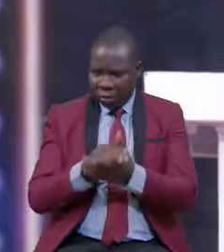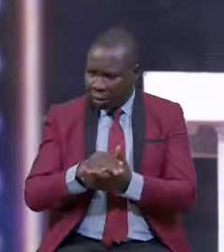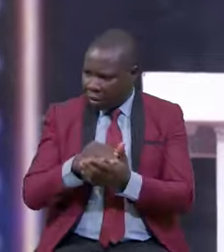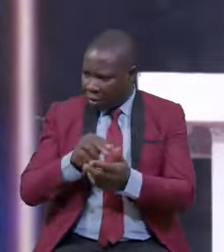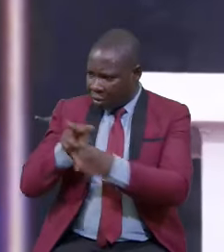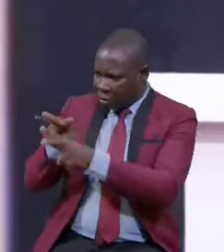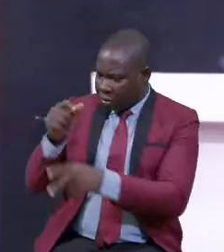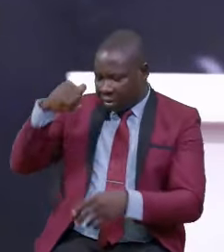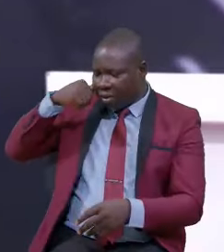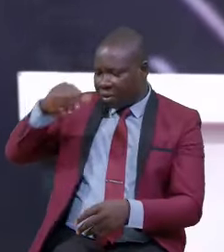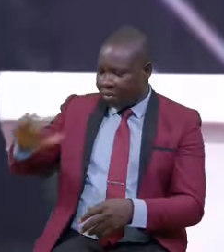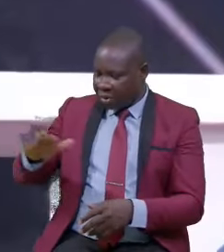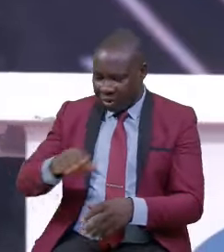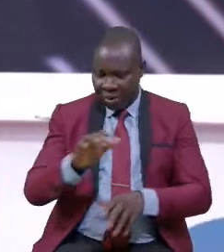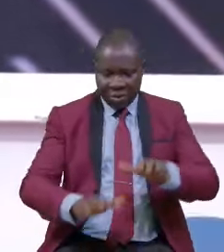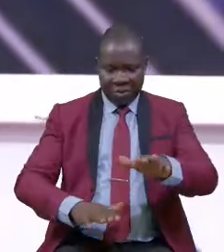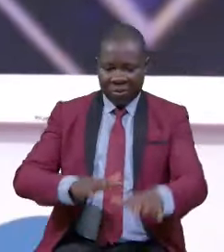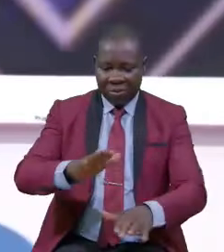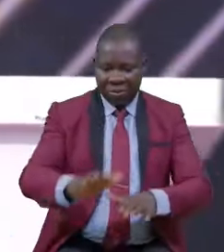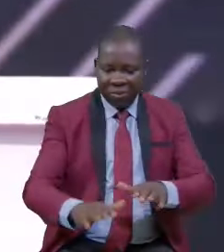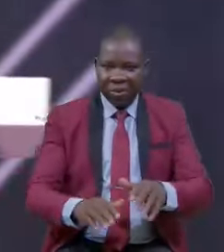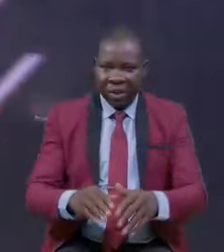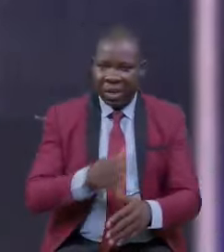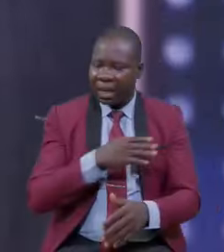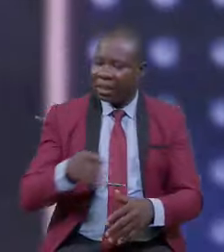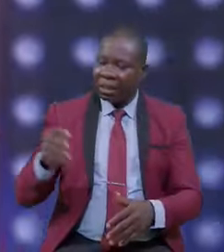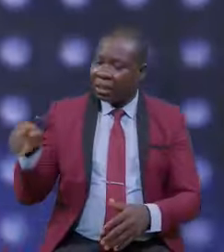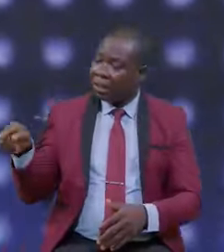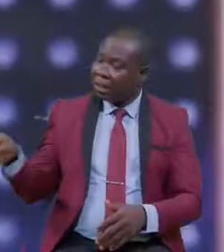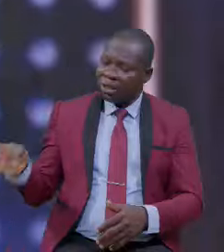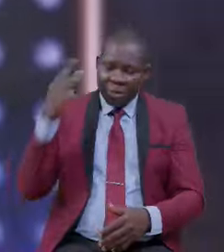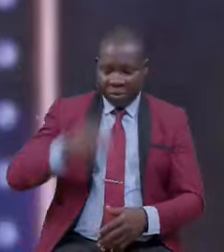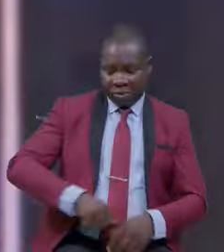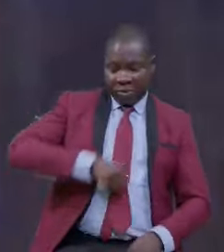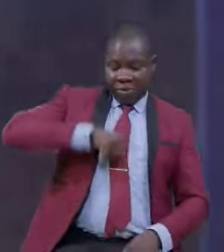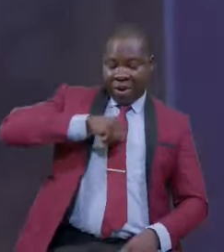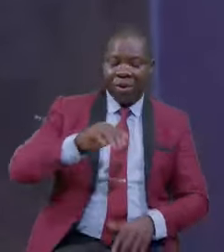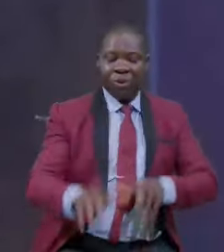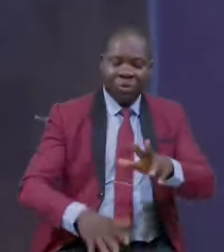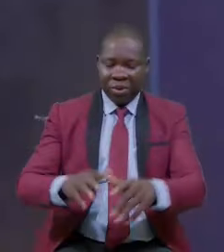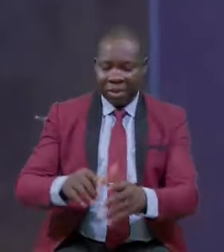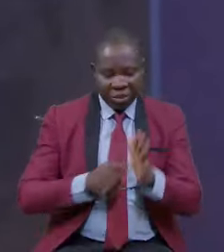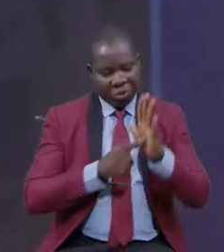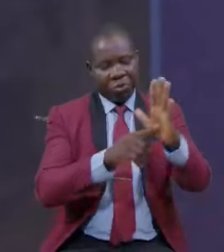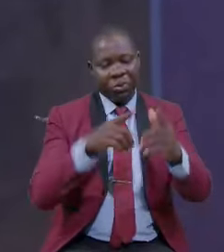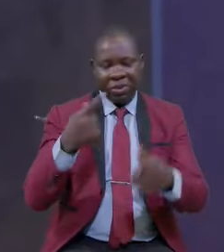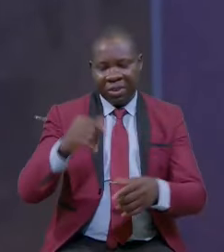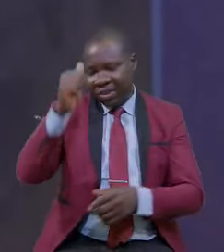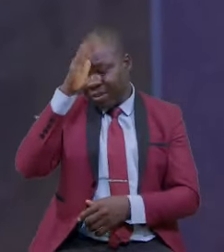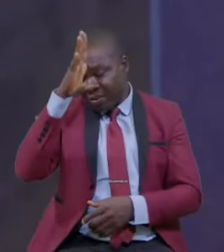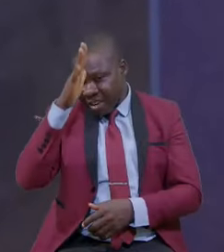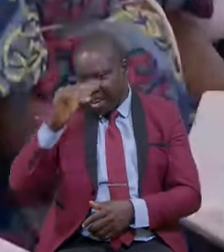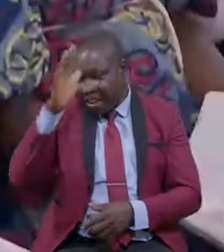so proud of walking for the first time, demonstrated to the father and said, father, daddy, daddy, look at me. I